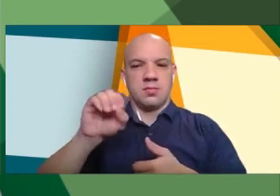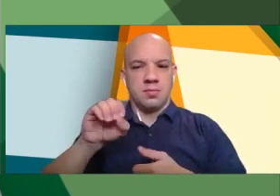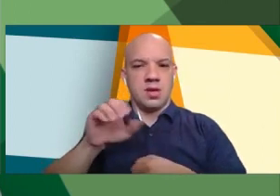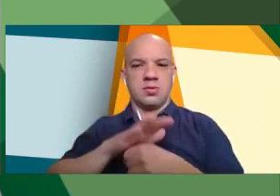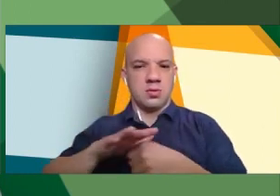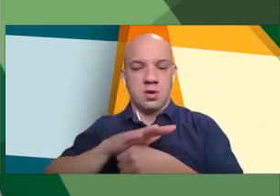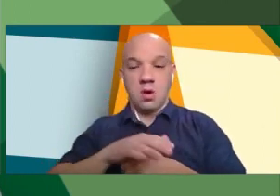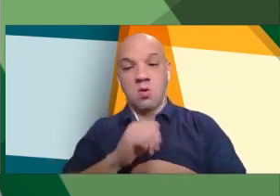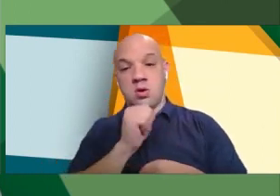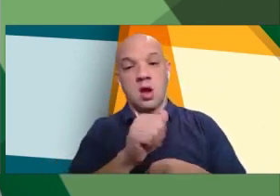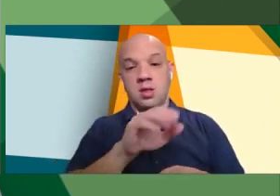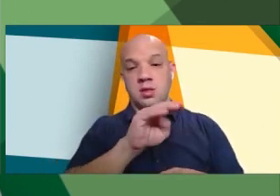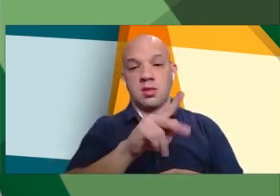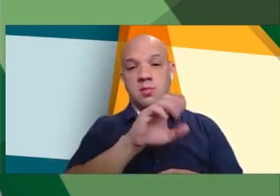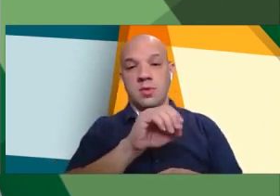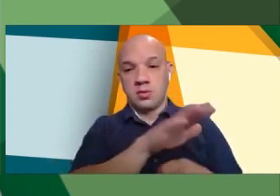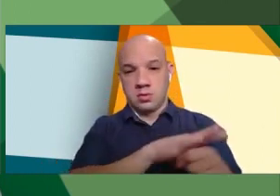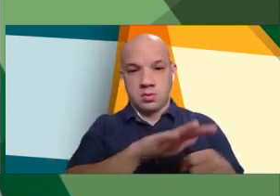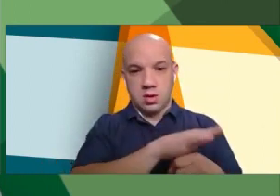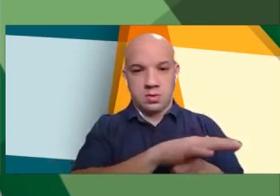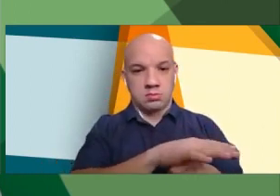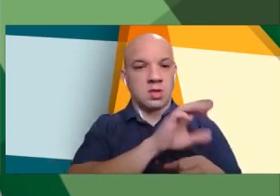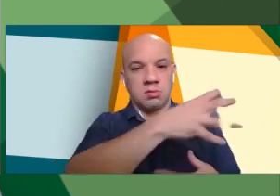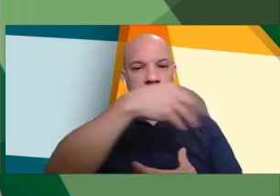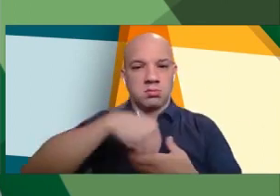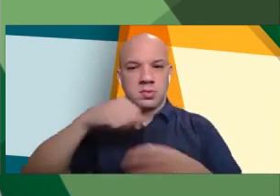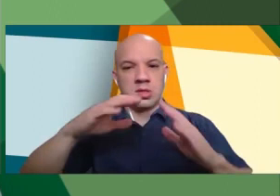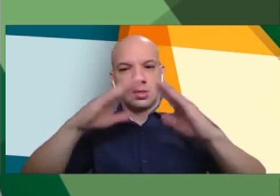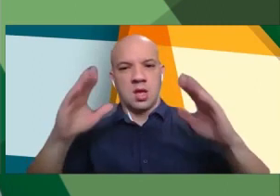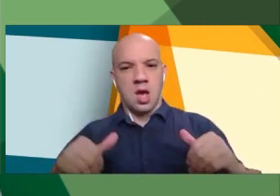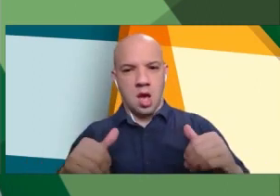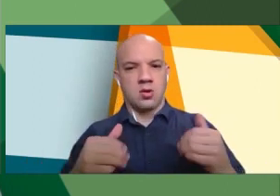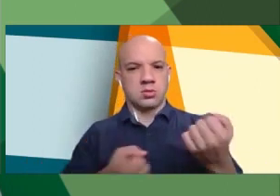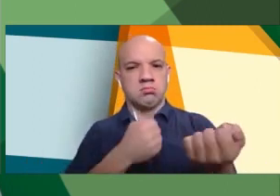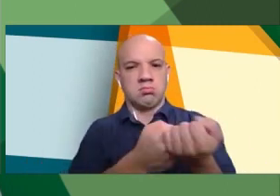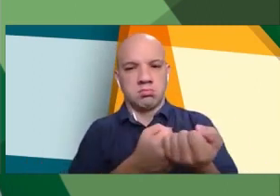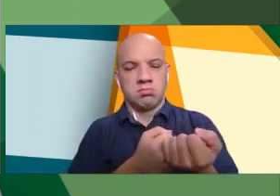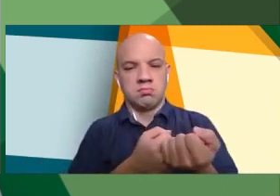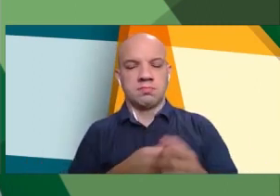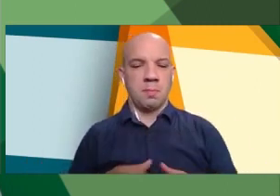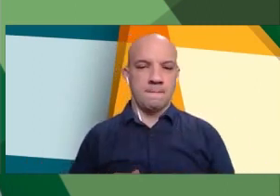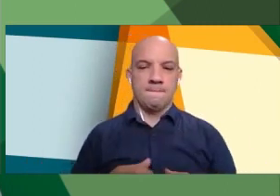area, county where a HUD assisted project for housing or community development is located.